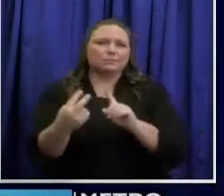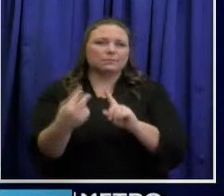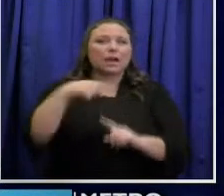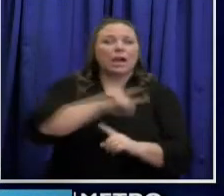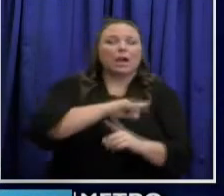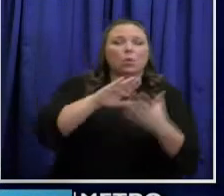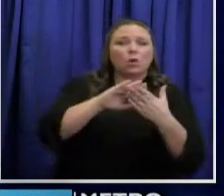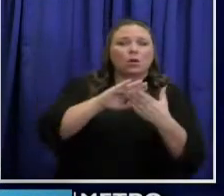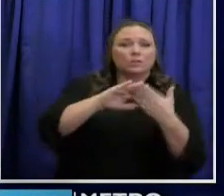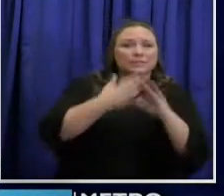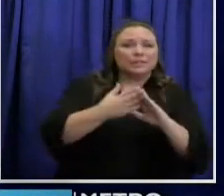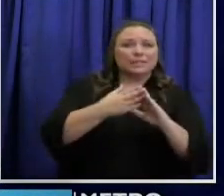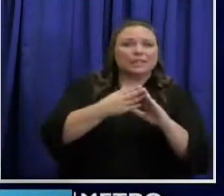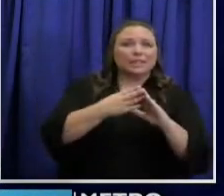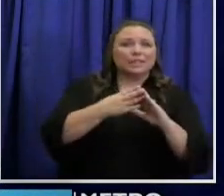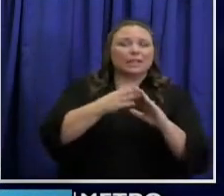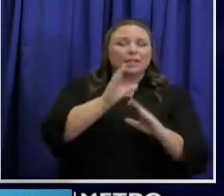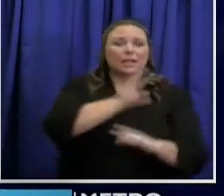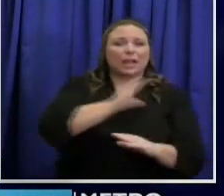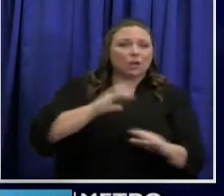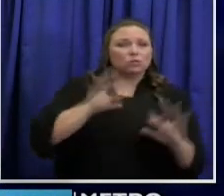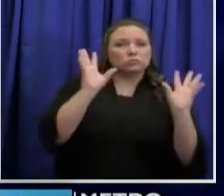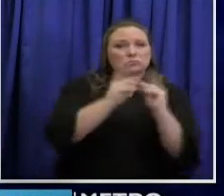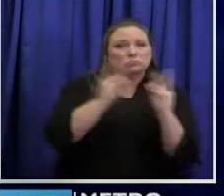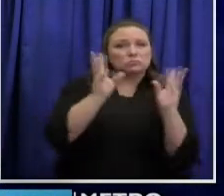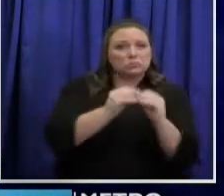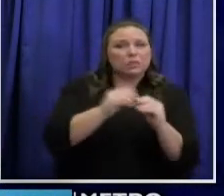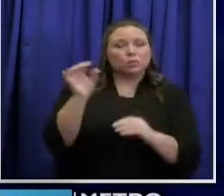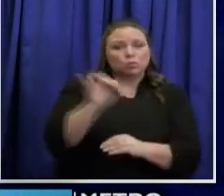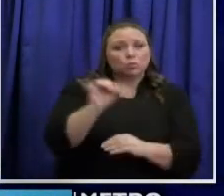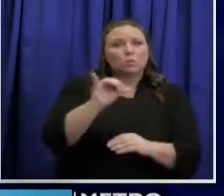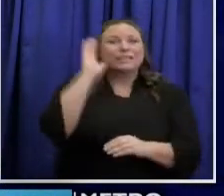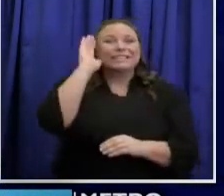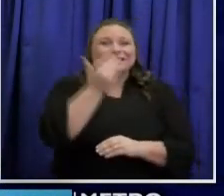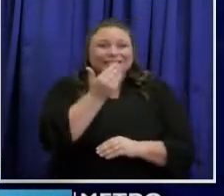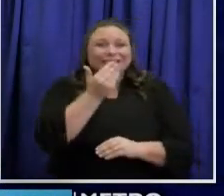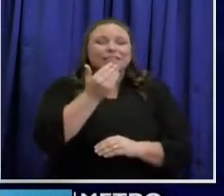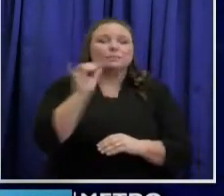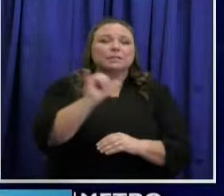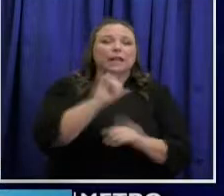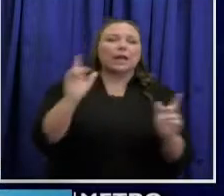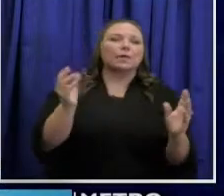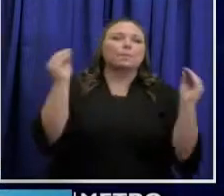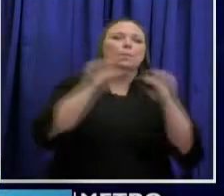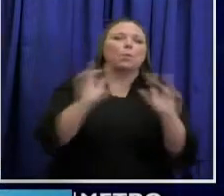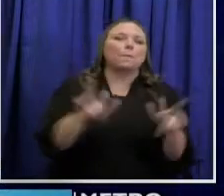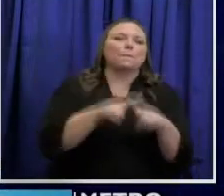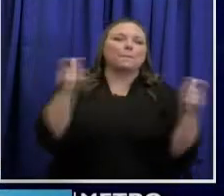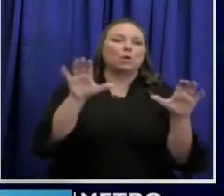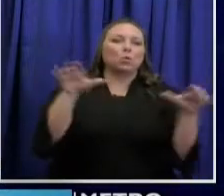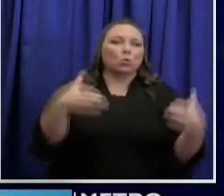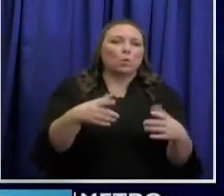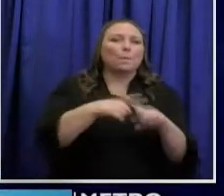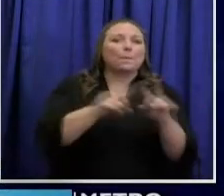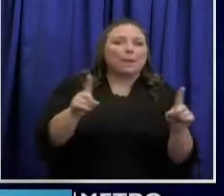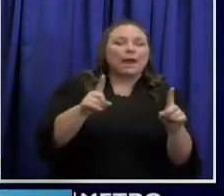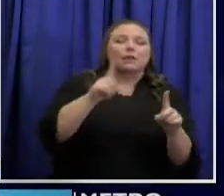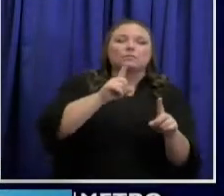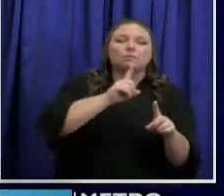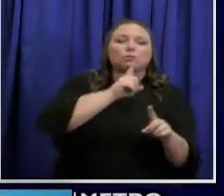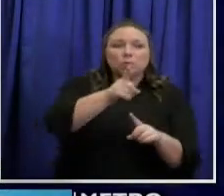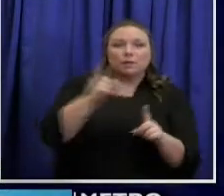council has been meeting in what would appear to be a larger group, but I think it's done it very